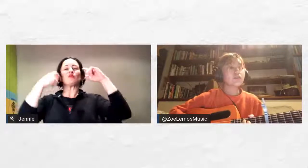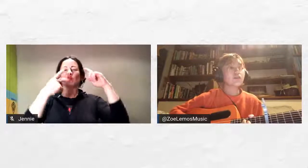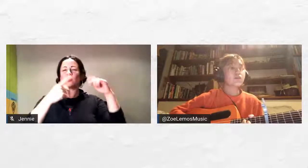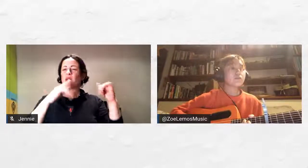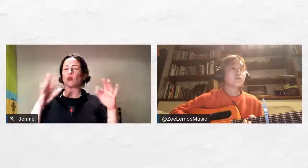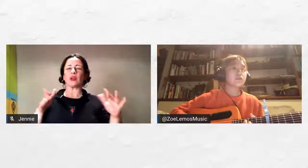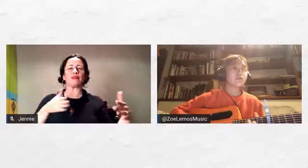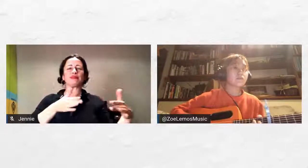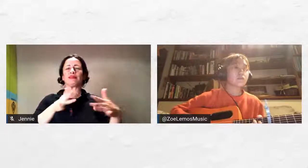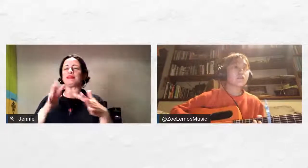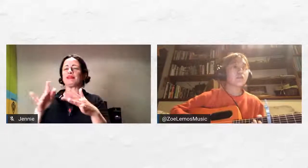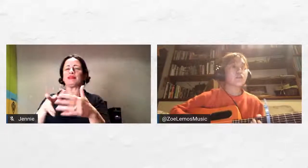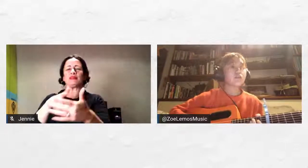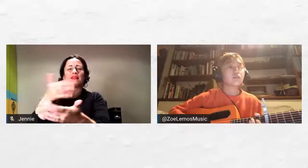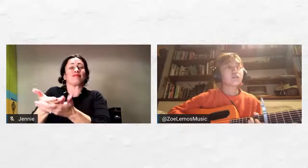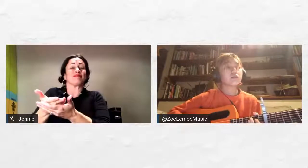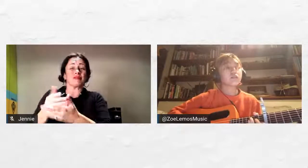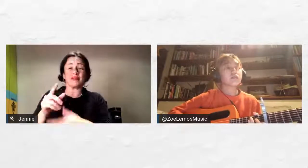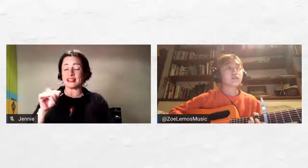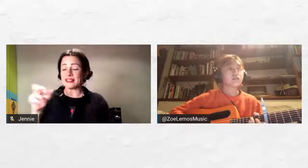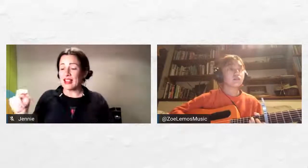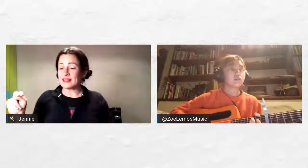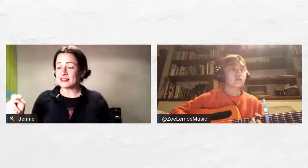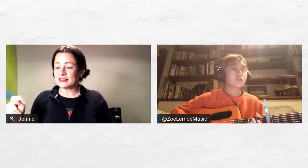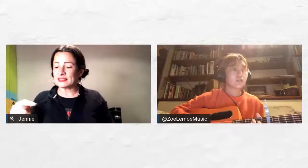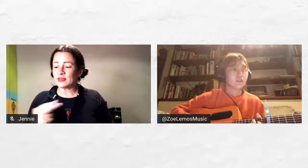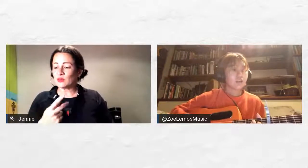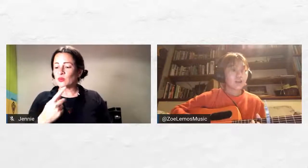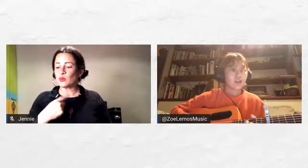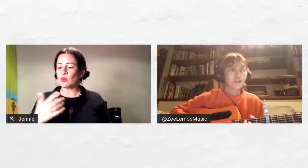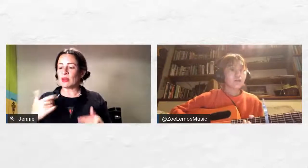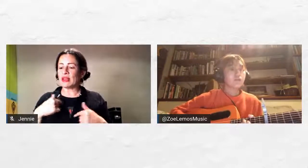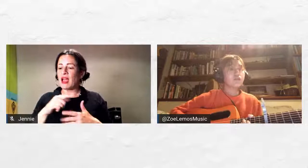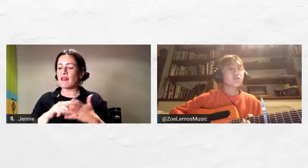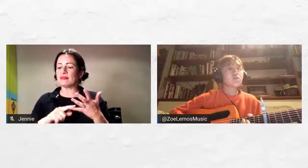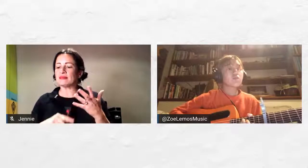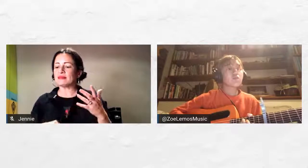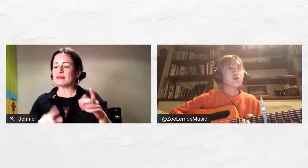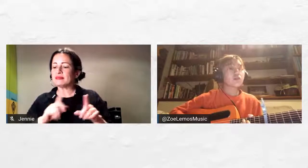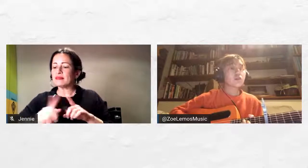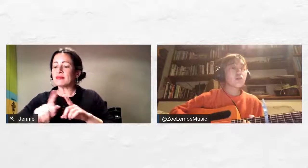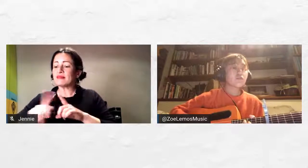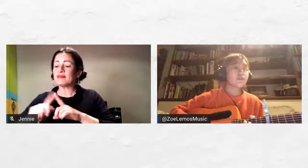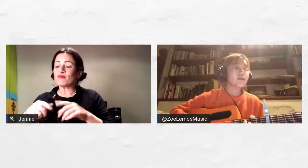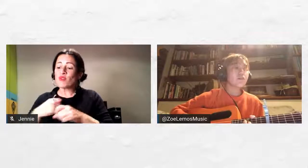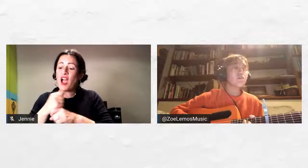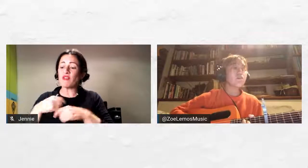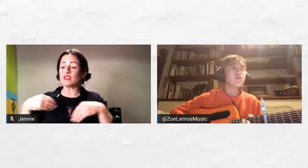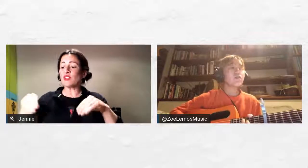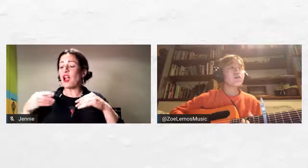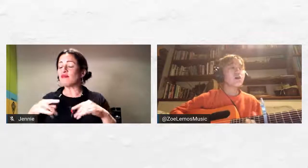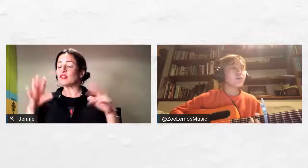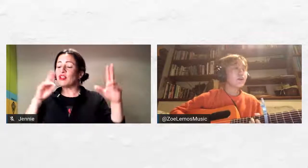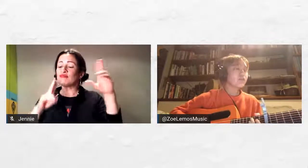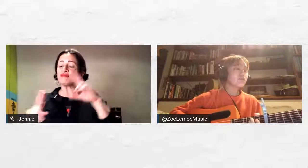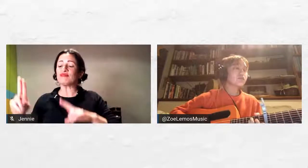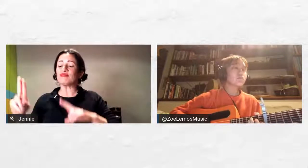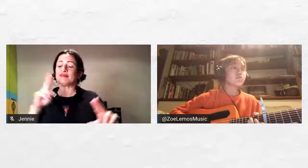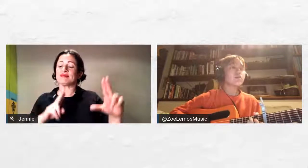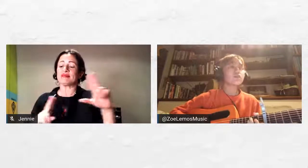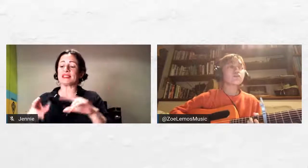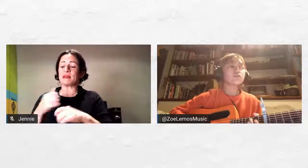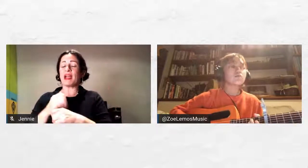coffee shops and make our living tree. They would know our coffee order, our